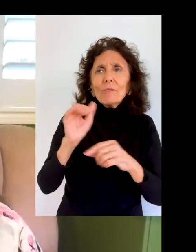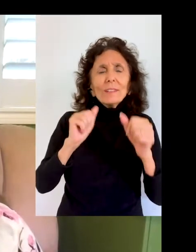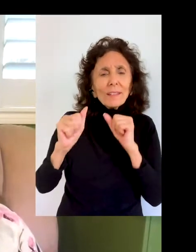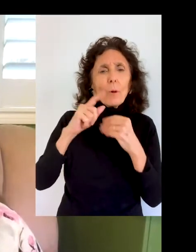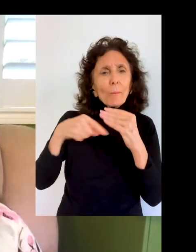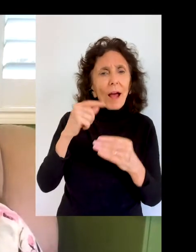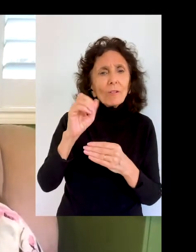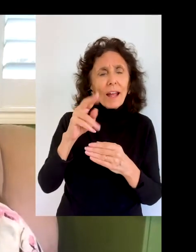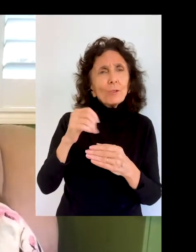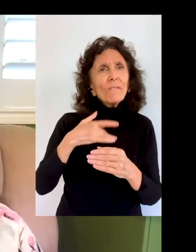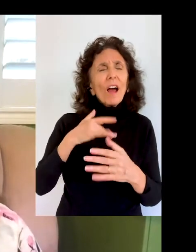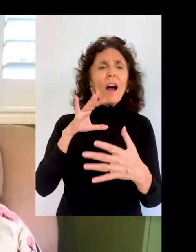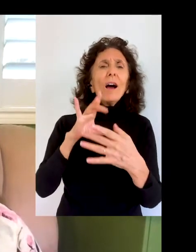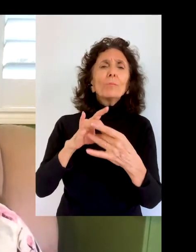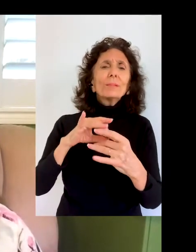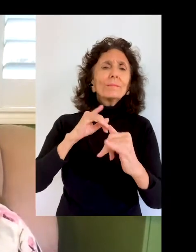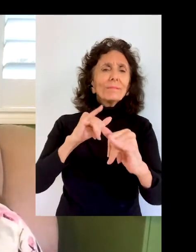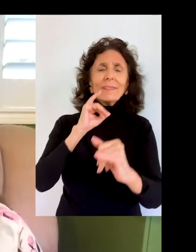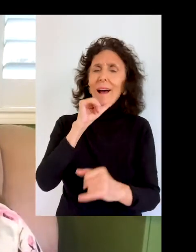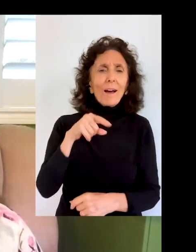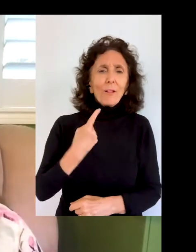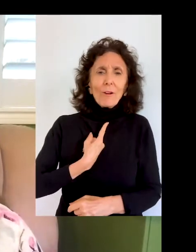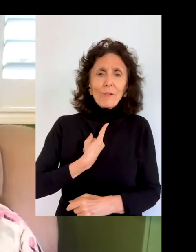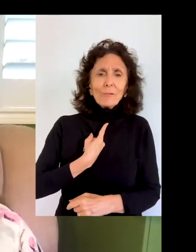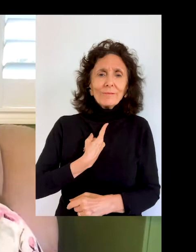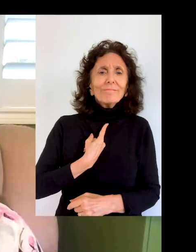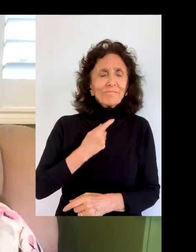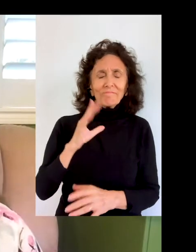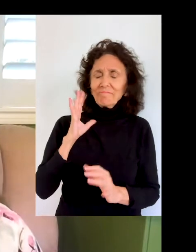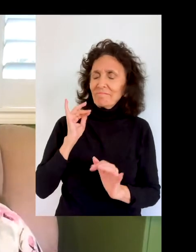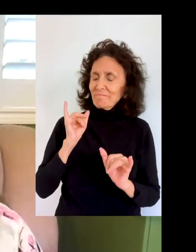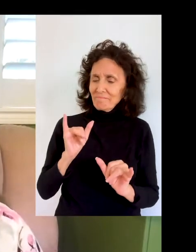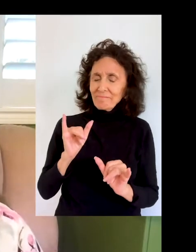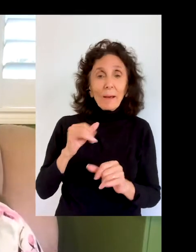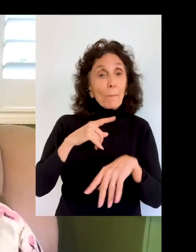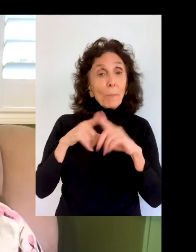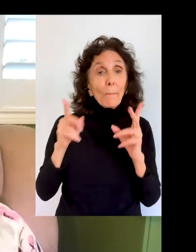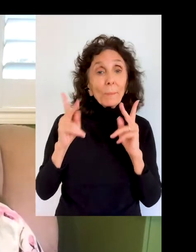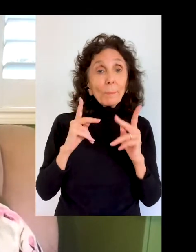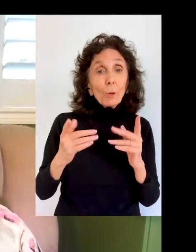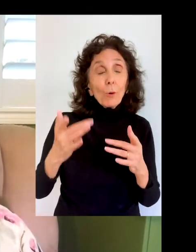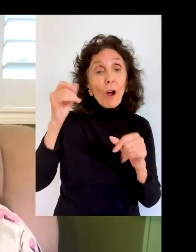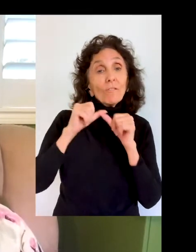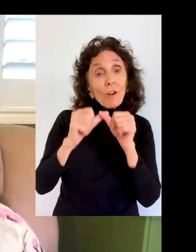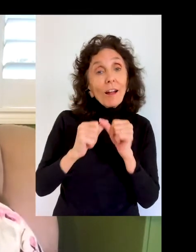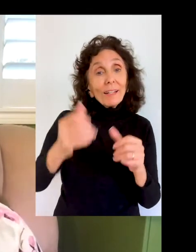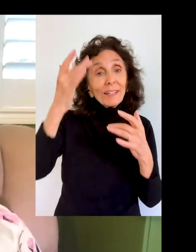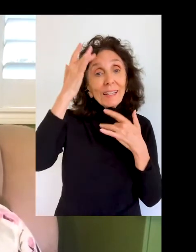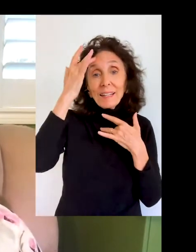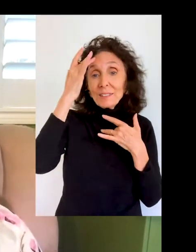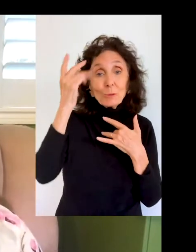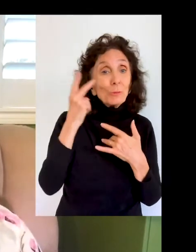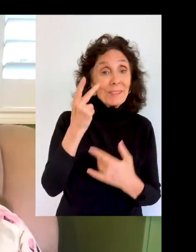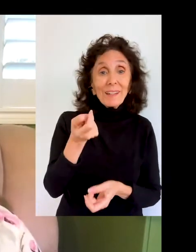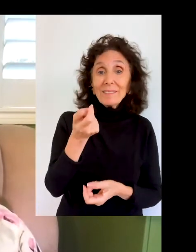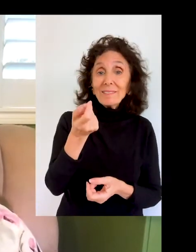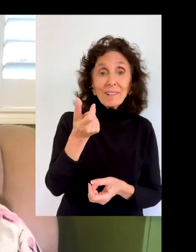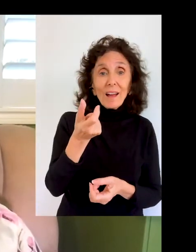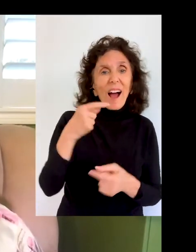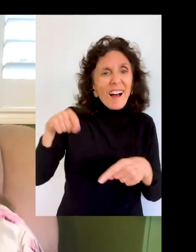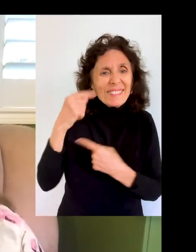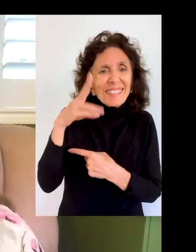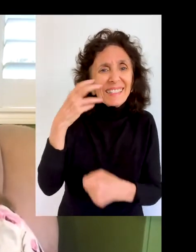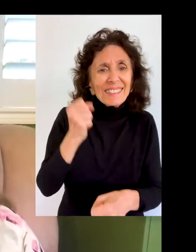with a wide variety of symptoms, diseases, and chronic conditions, I have rarely seen that, and I've been living with my chronic illness for 6